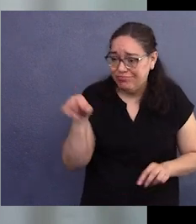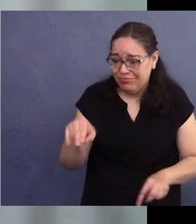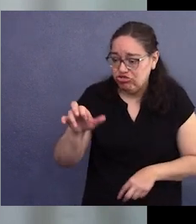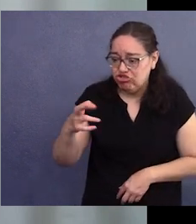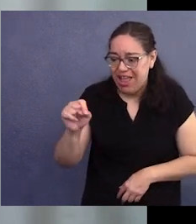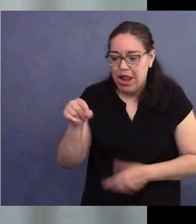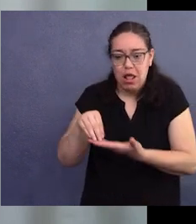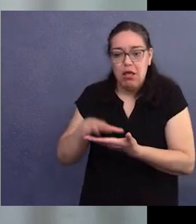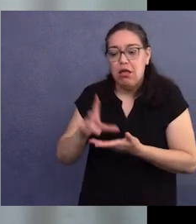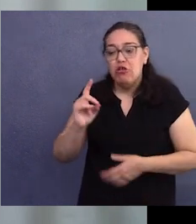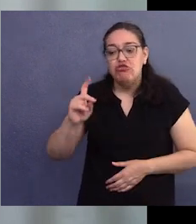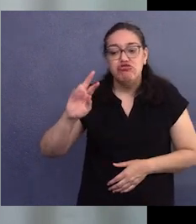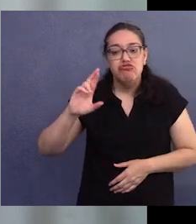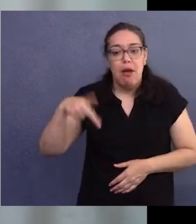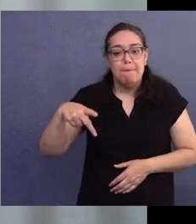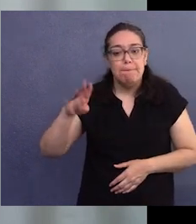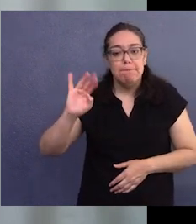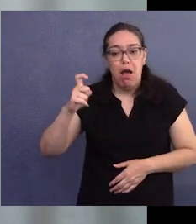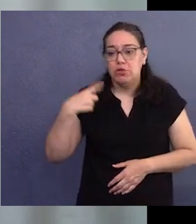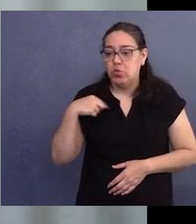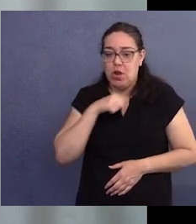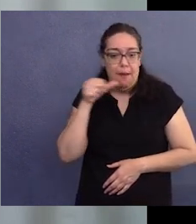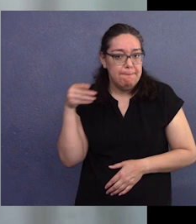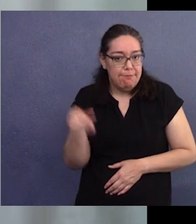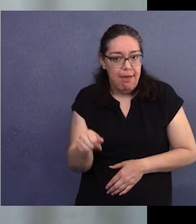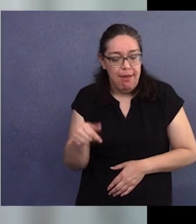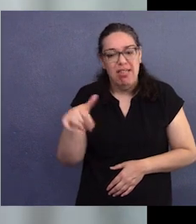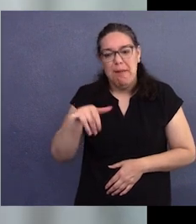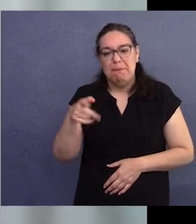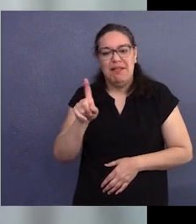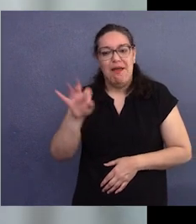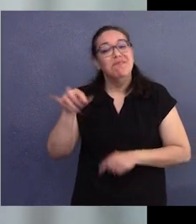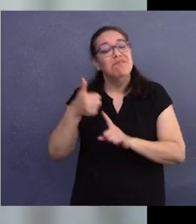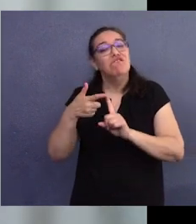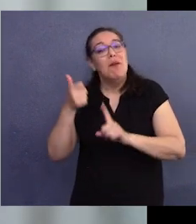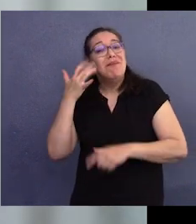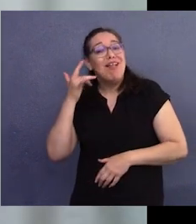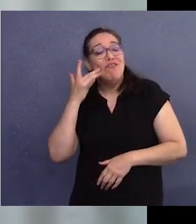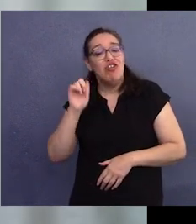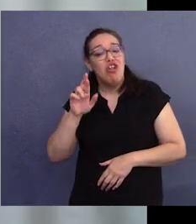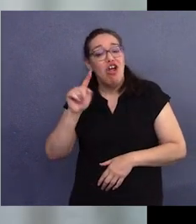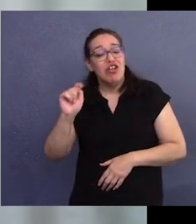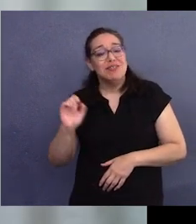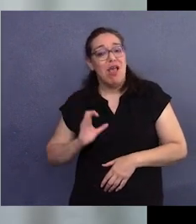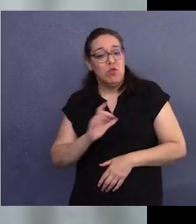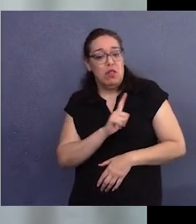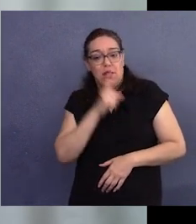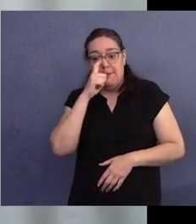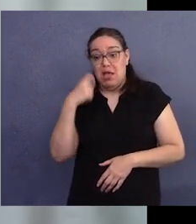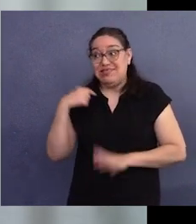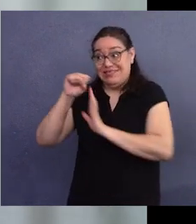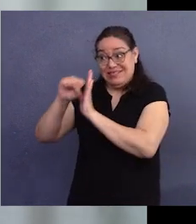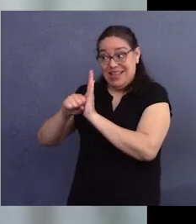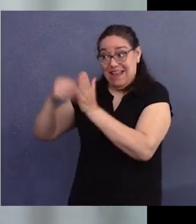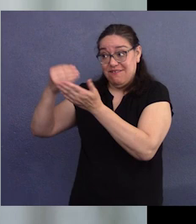a Dropbox, what we do not fund PDF, which is from the California Arts Council. We are required because we are redistributing state